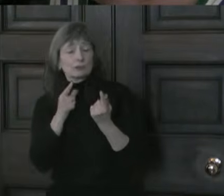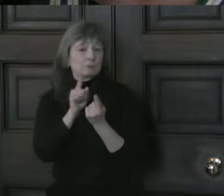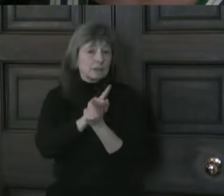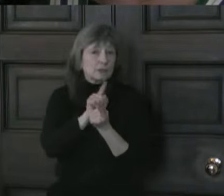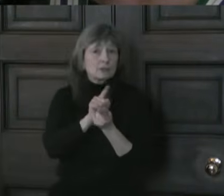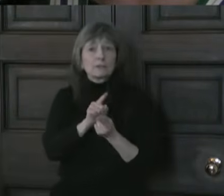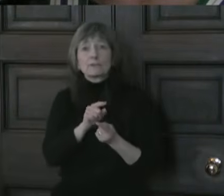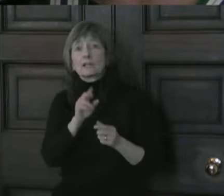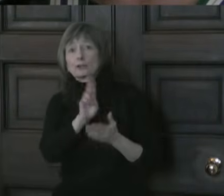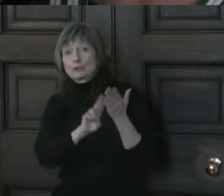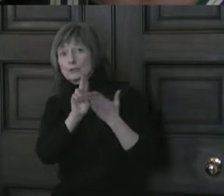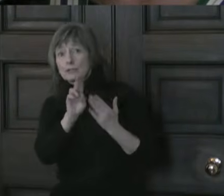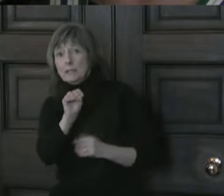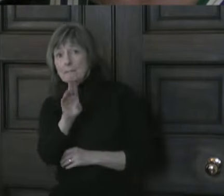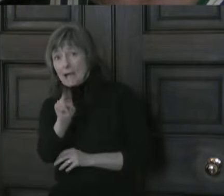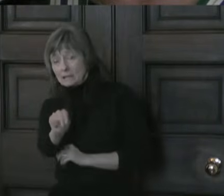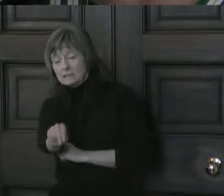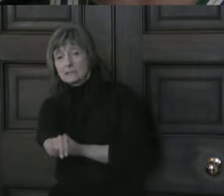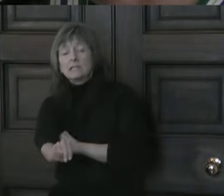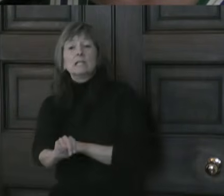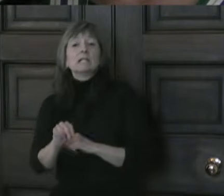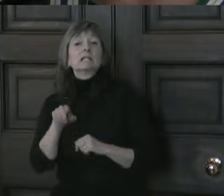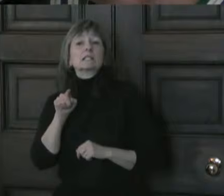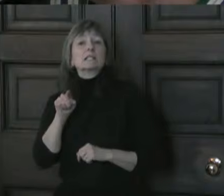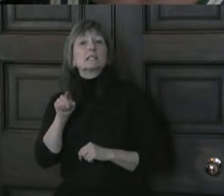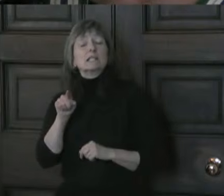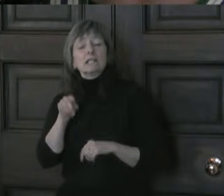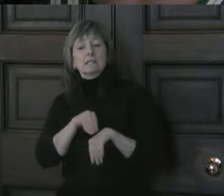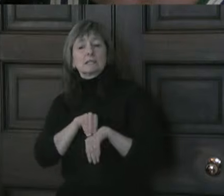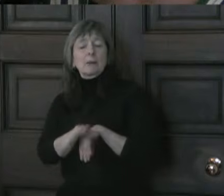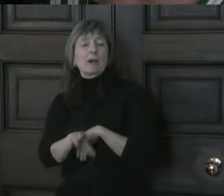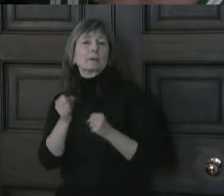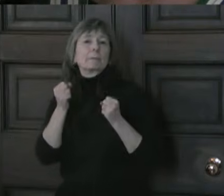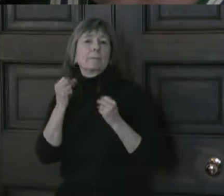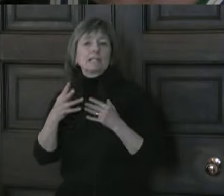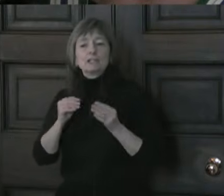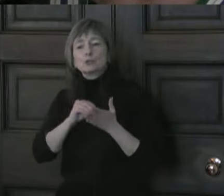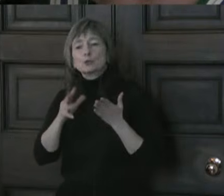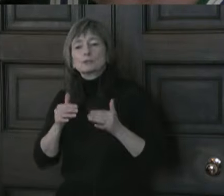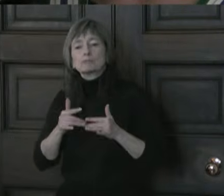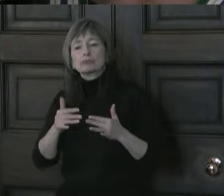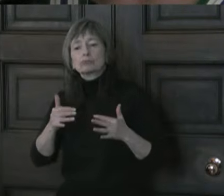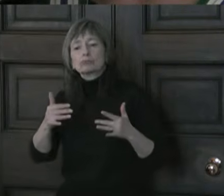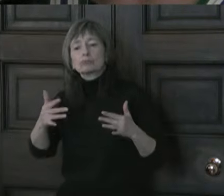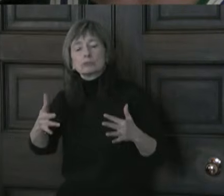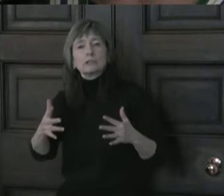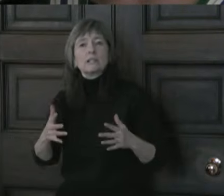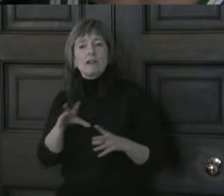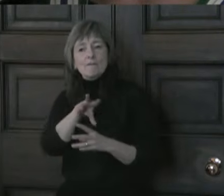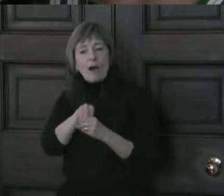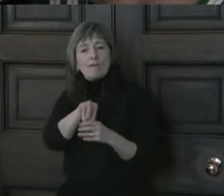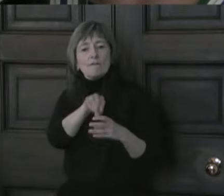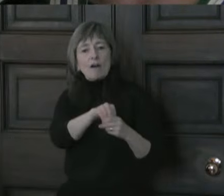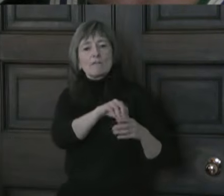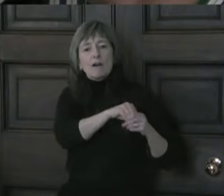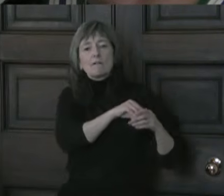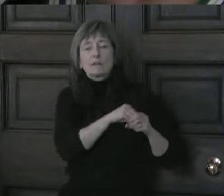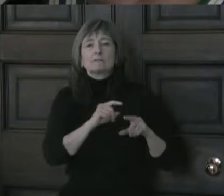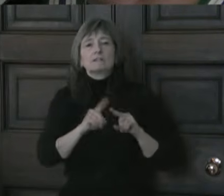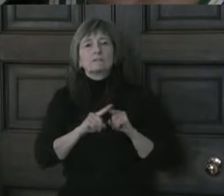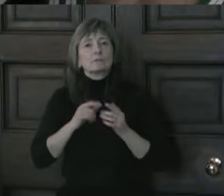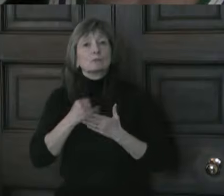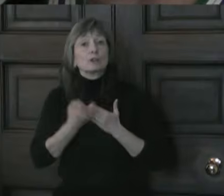at Memorial University, he inspired generations of students and engaged them in projects that contributed to